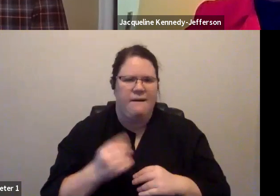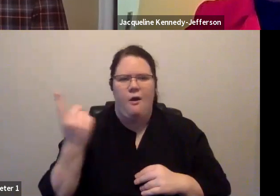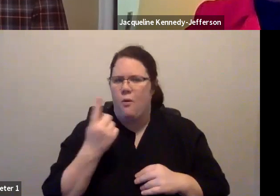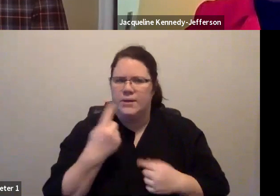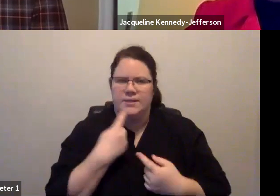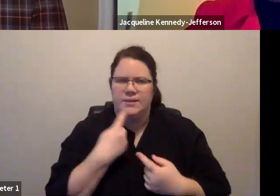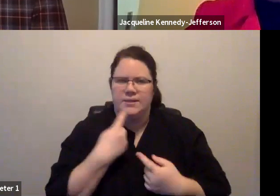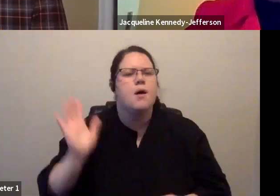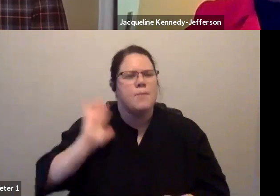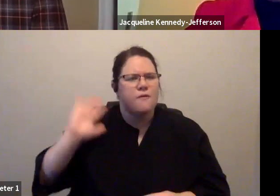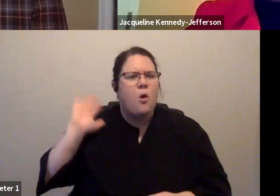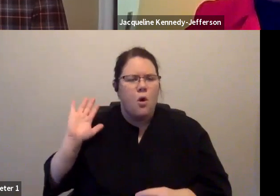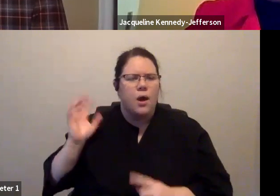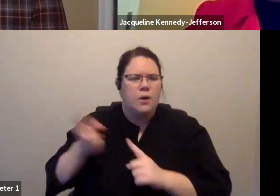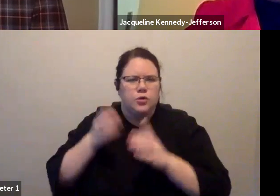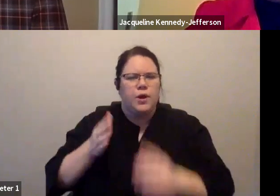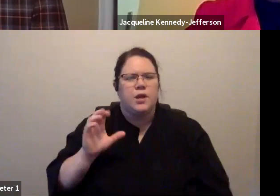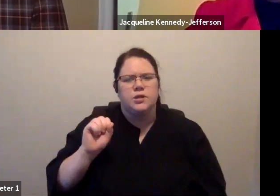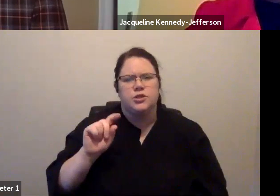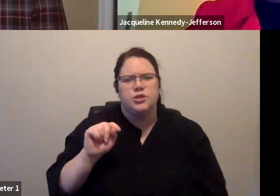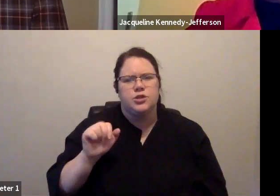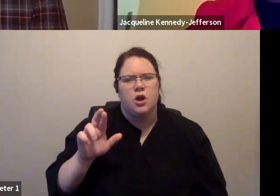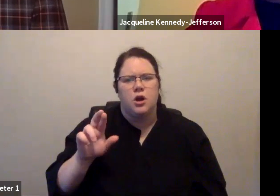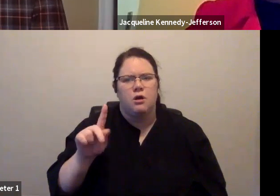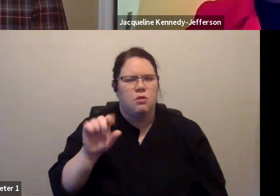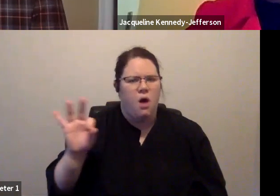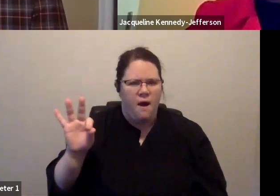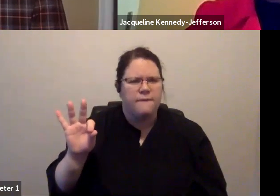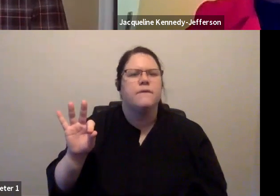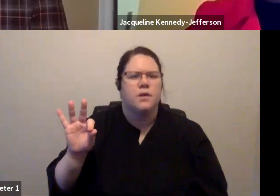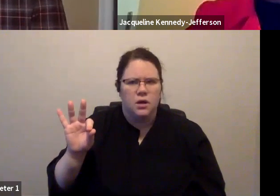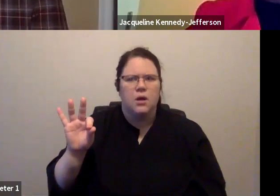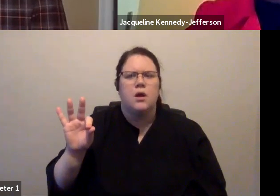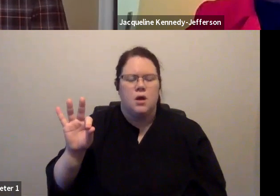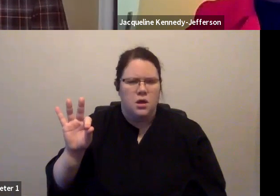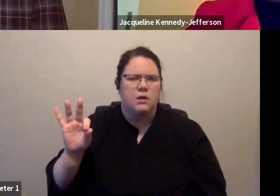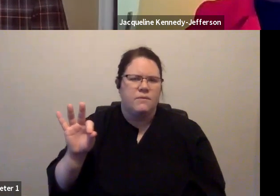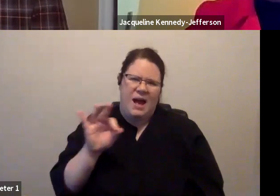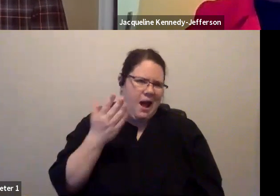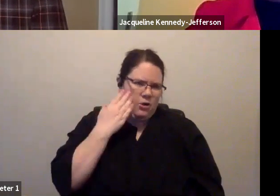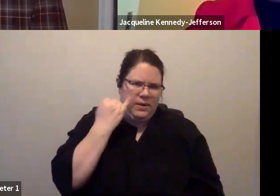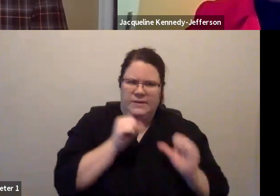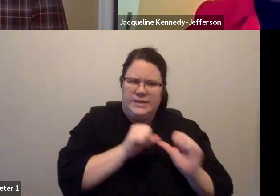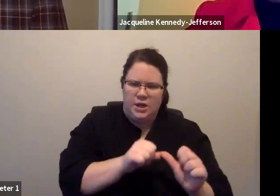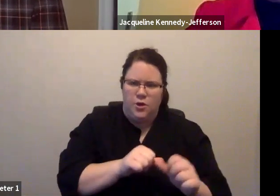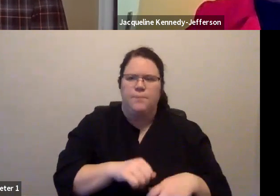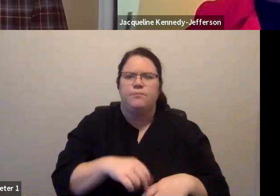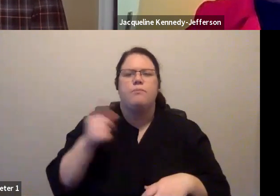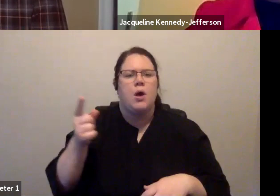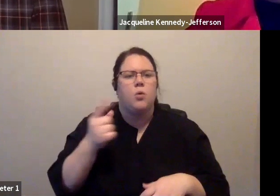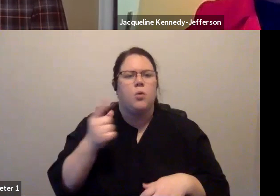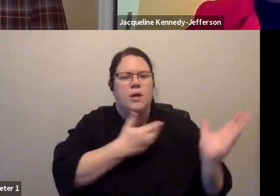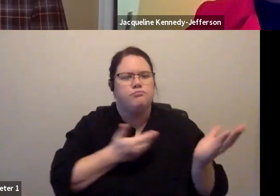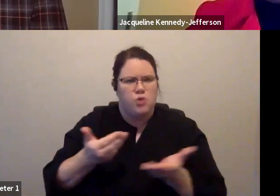in recruiting, Starkloff, they used to have training. I don't know if they still do it, but we brought in Starkloff to do training for our recruiting